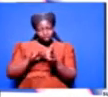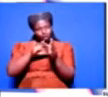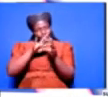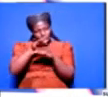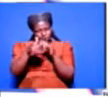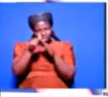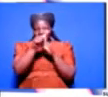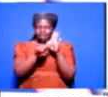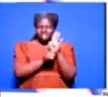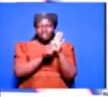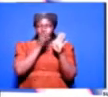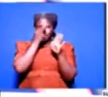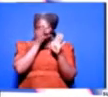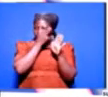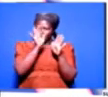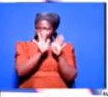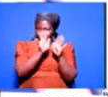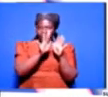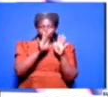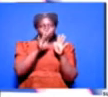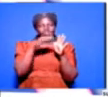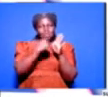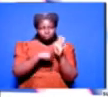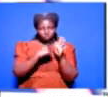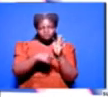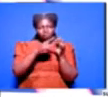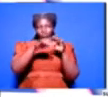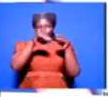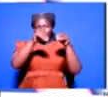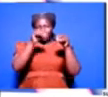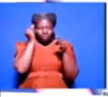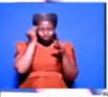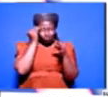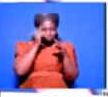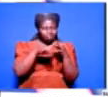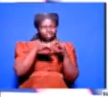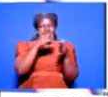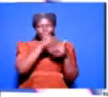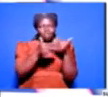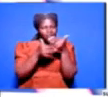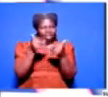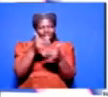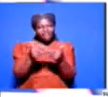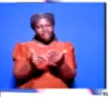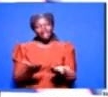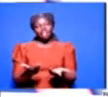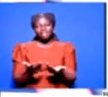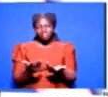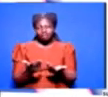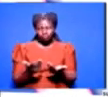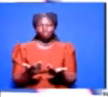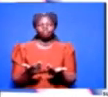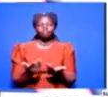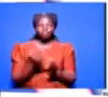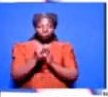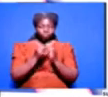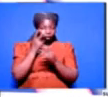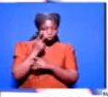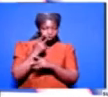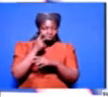Quality education, infrastructures, you know, good manufacturing. And when you look at the things Kibaki was doing are